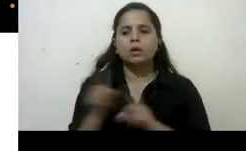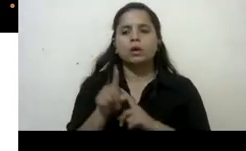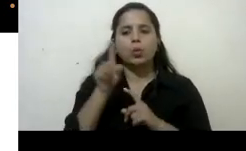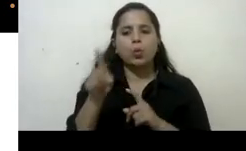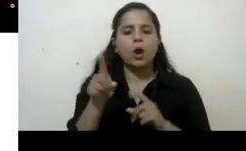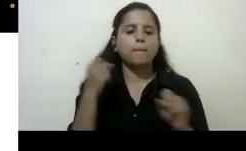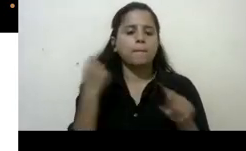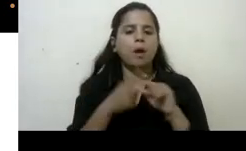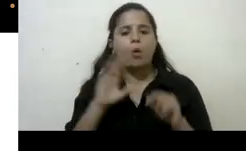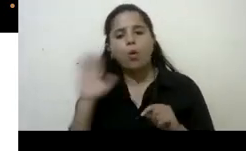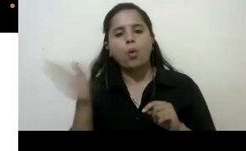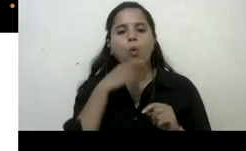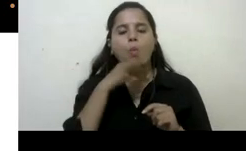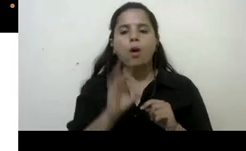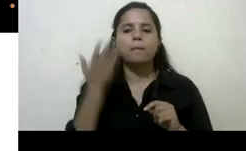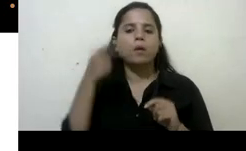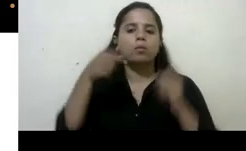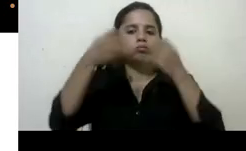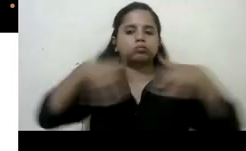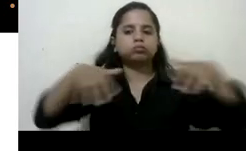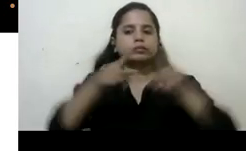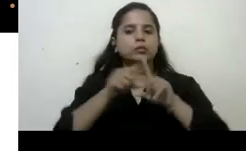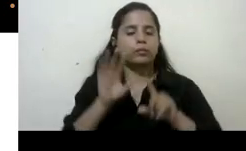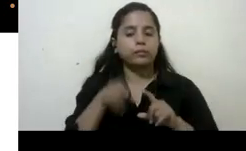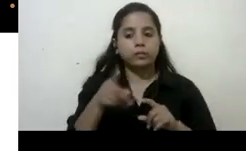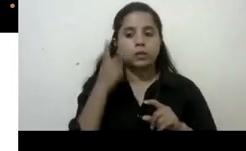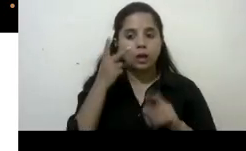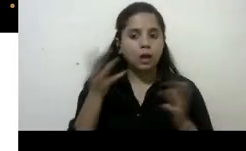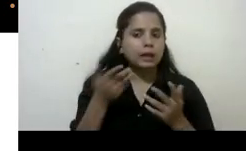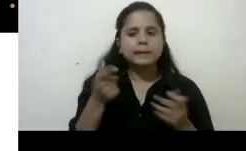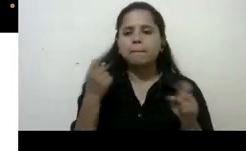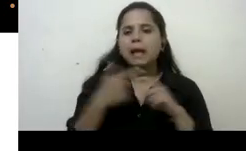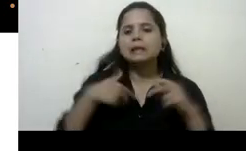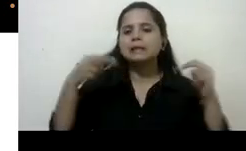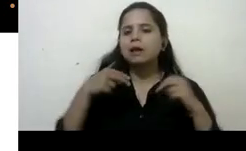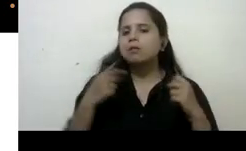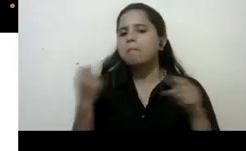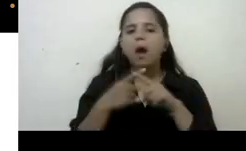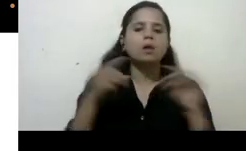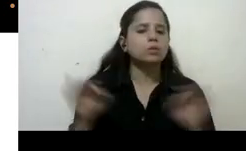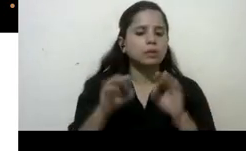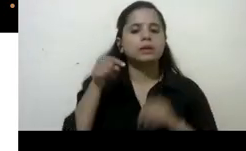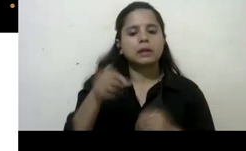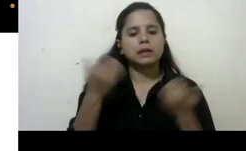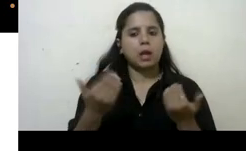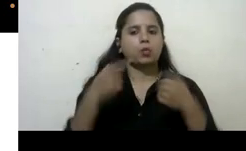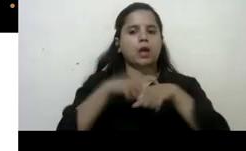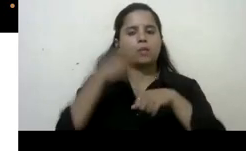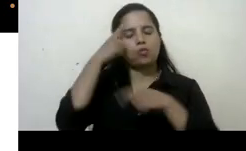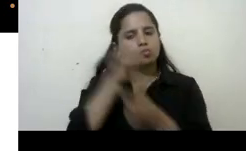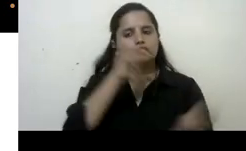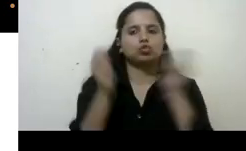one-size-fits-all top-down approach, which often is unable to fulfill our needs. Hence, it is a time for a change.